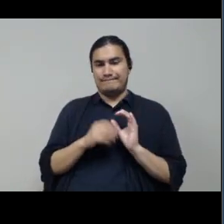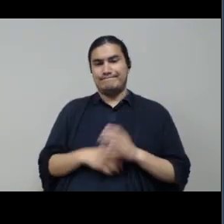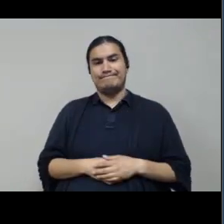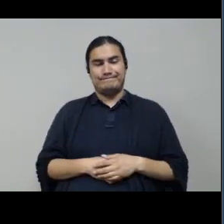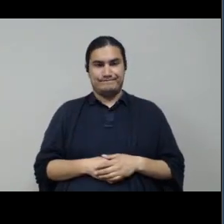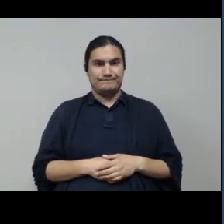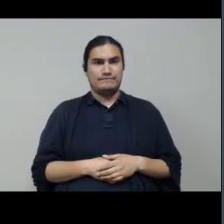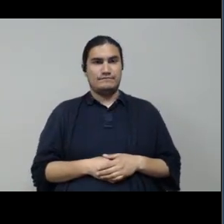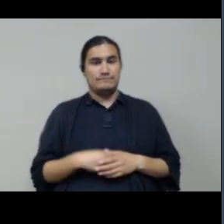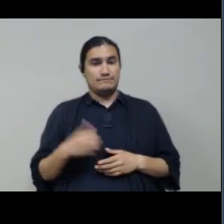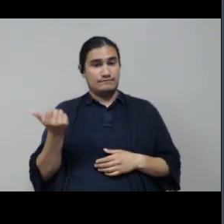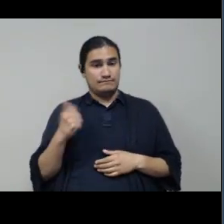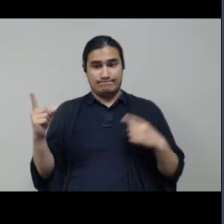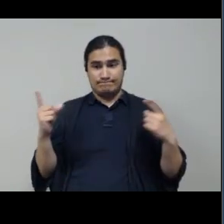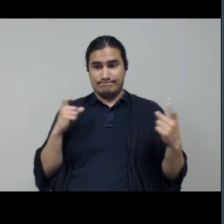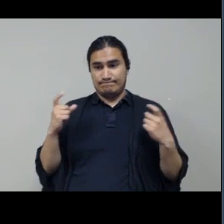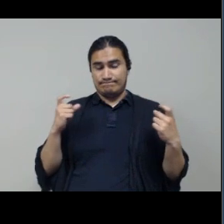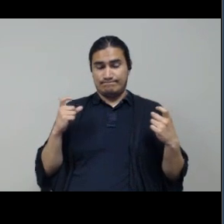Any questions?